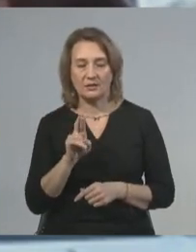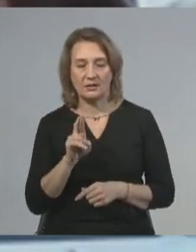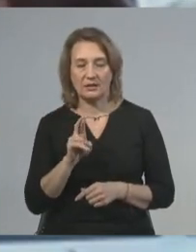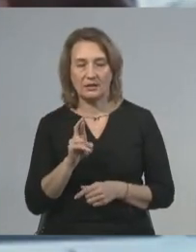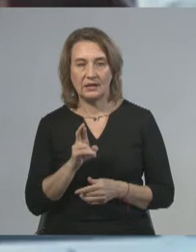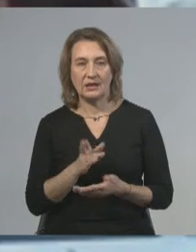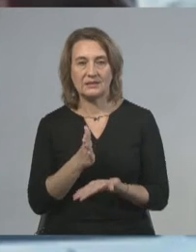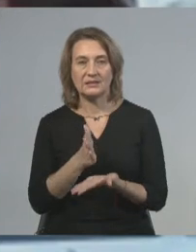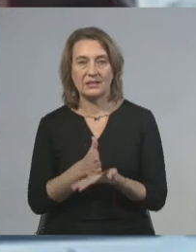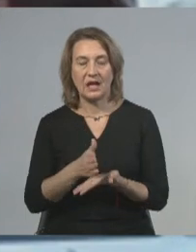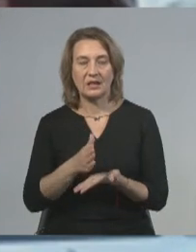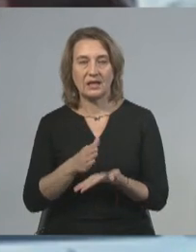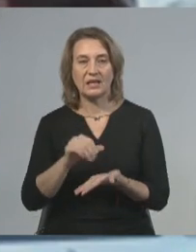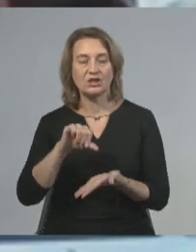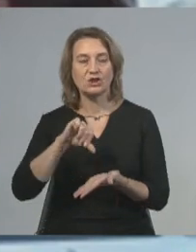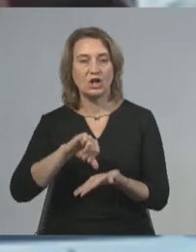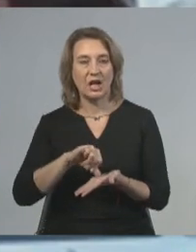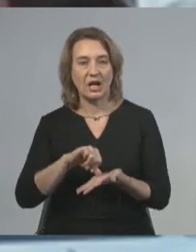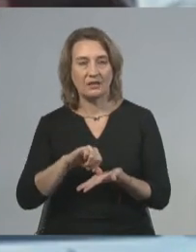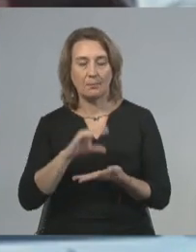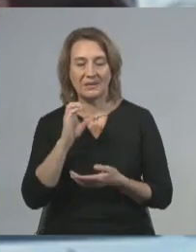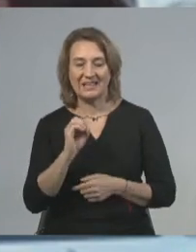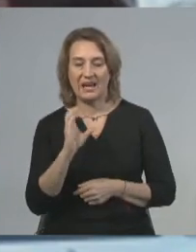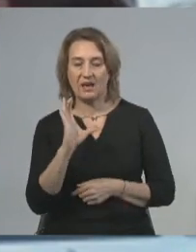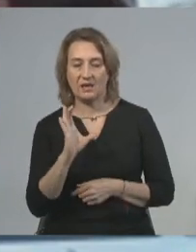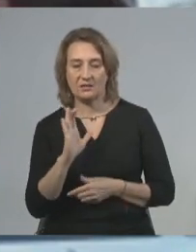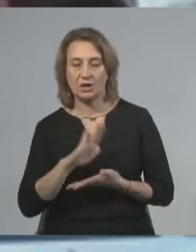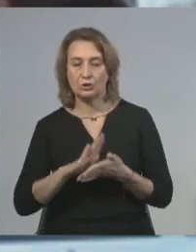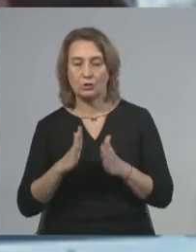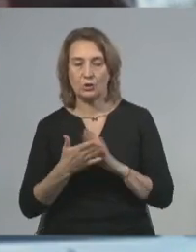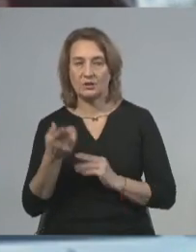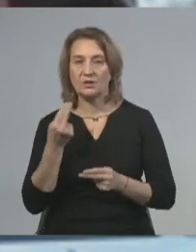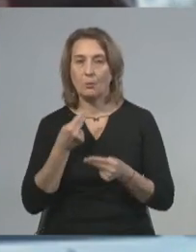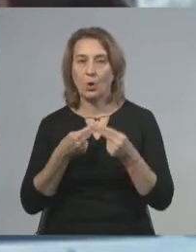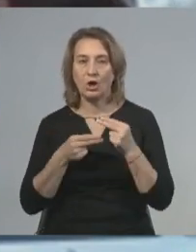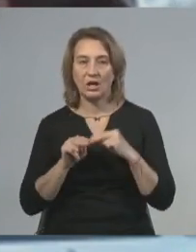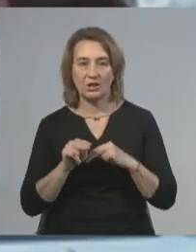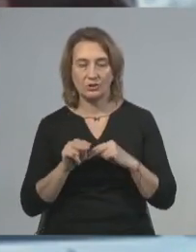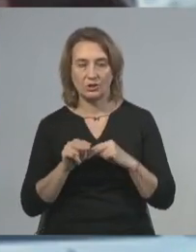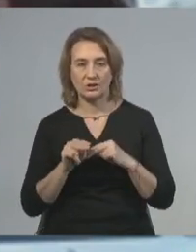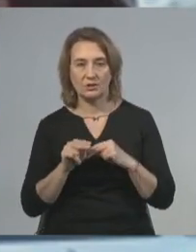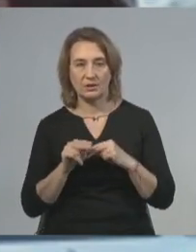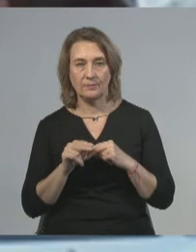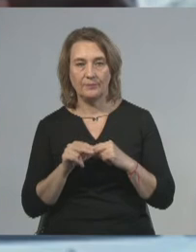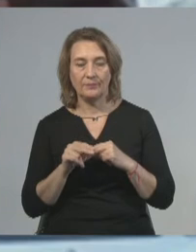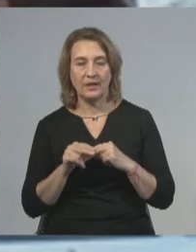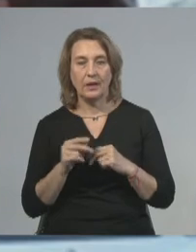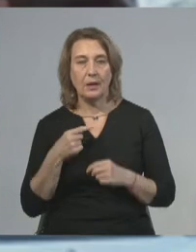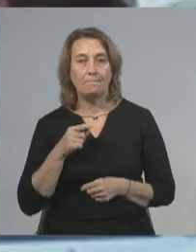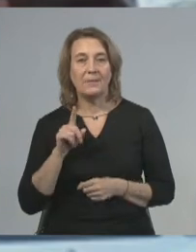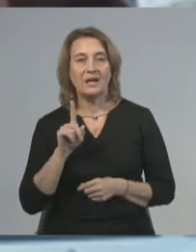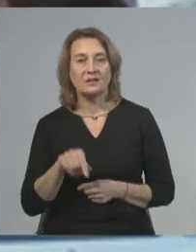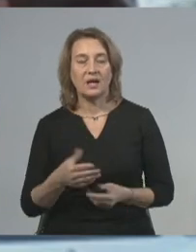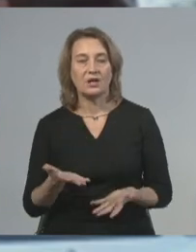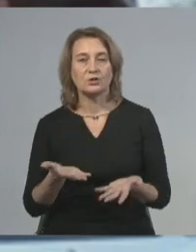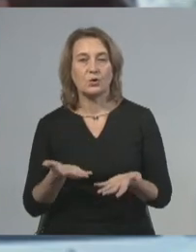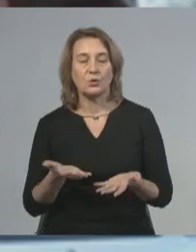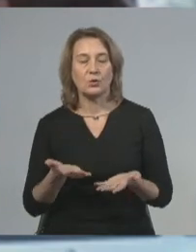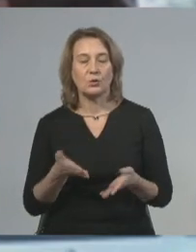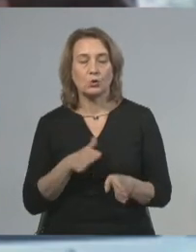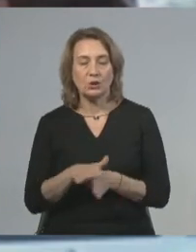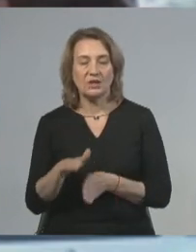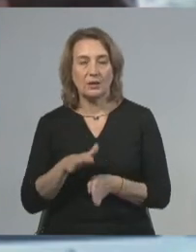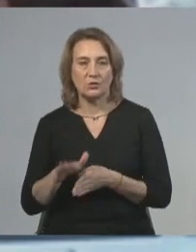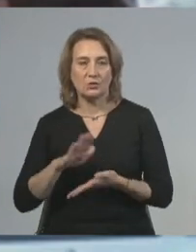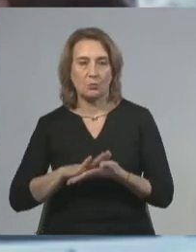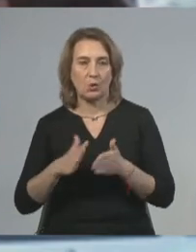was signing and ratifying the istanbul convention with which we also were dealing as a society as i know that